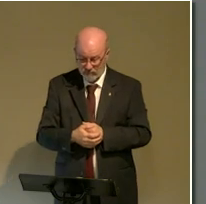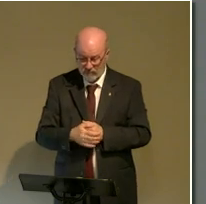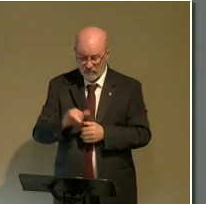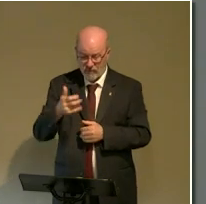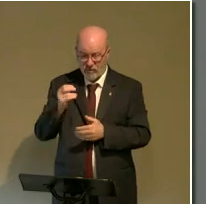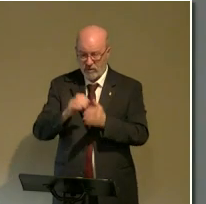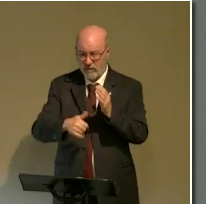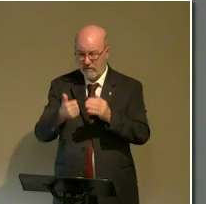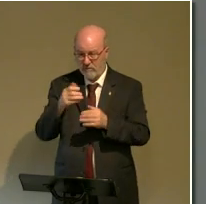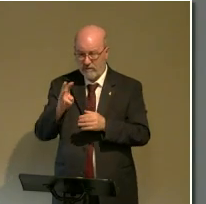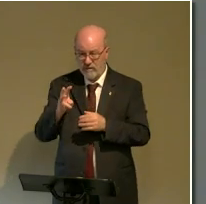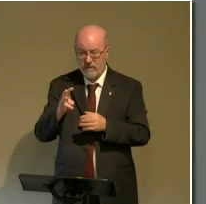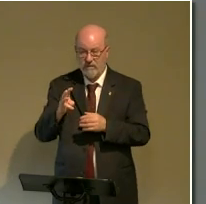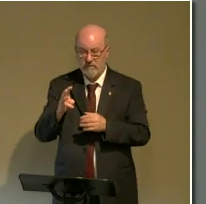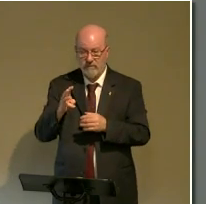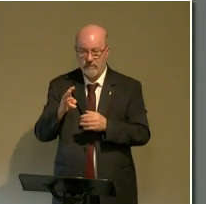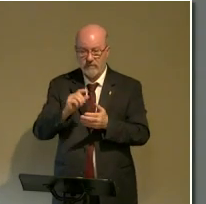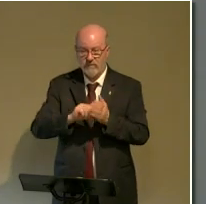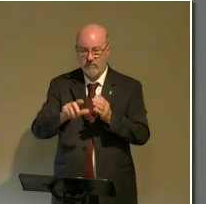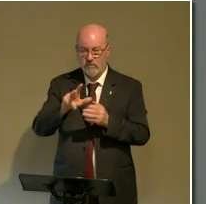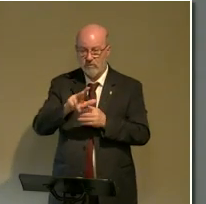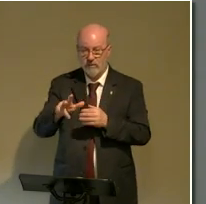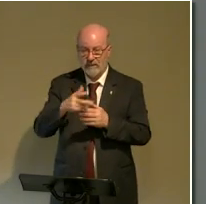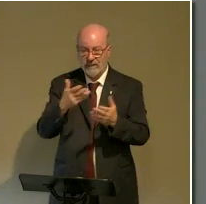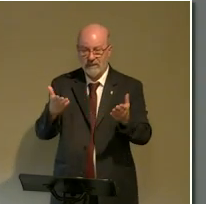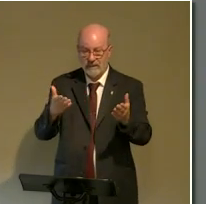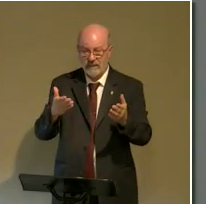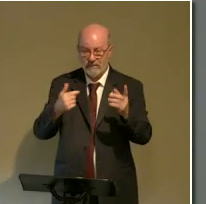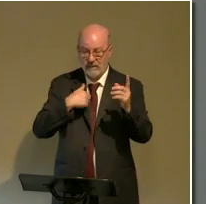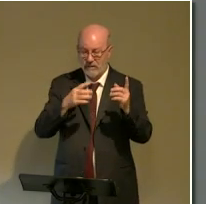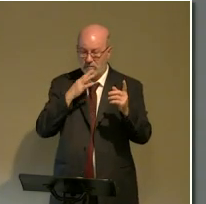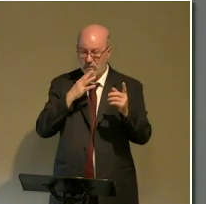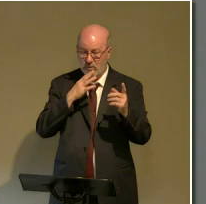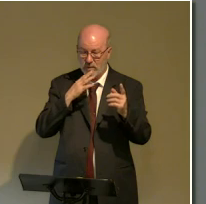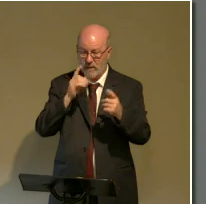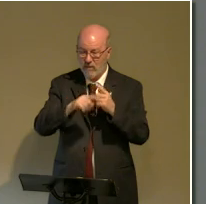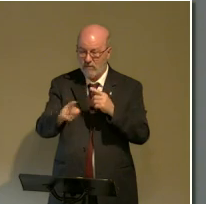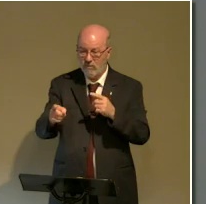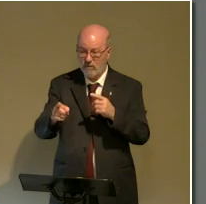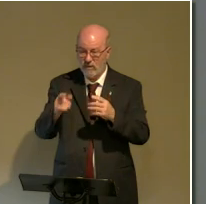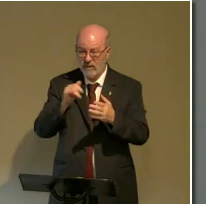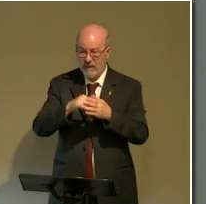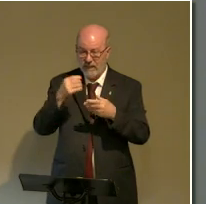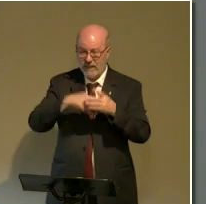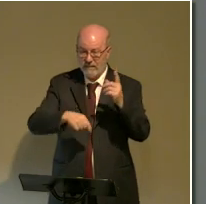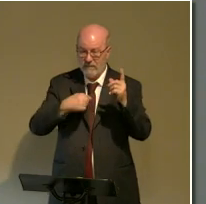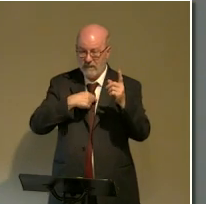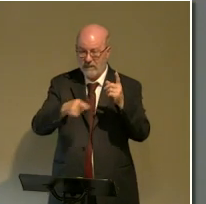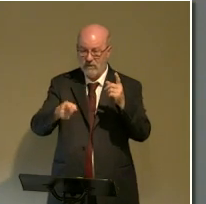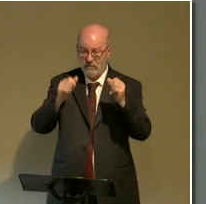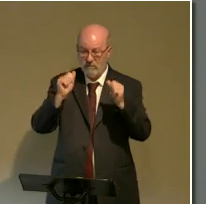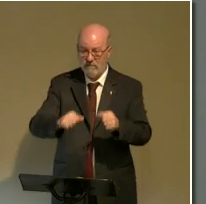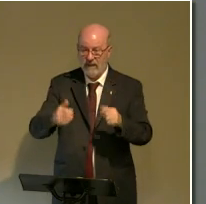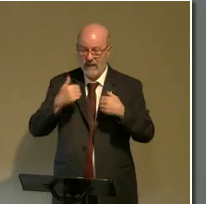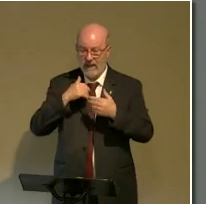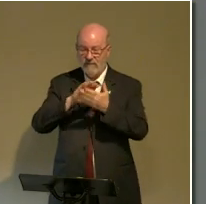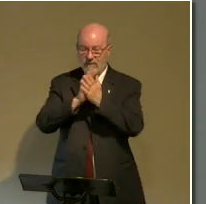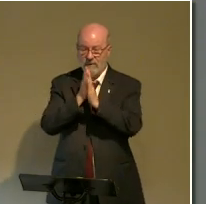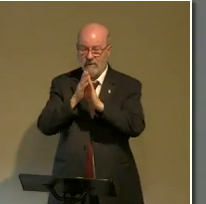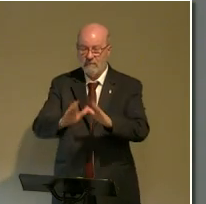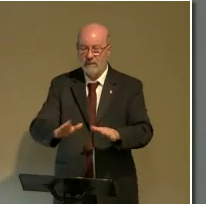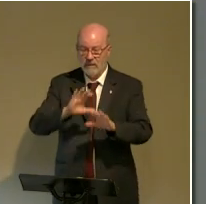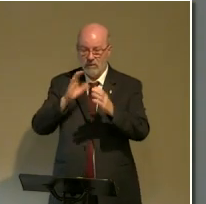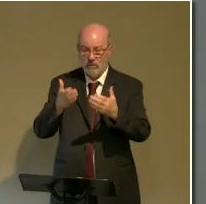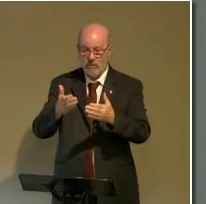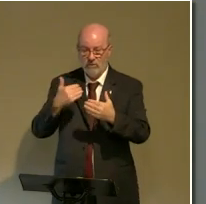John 16, verse 33, these things have I spoken unto you, that in me ye might have peace. In